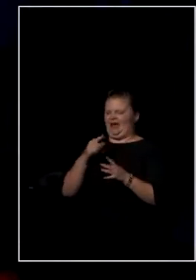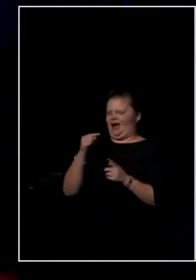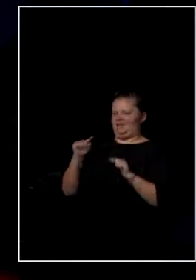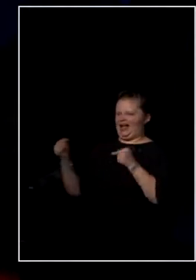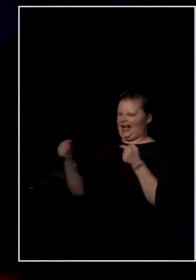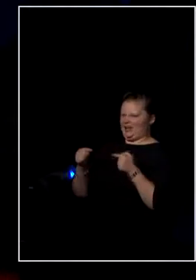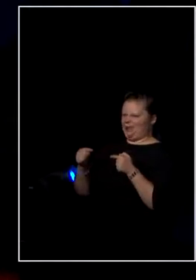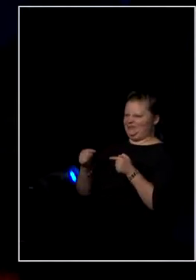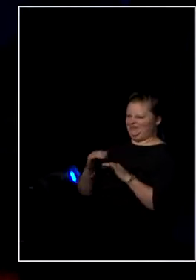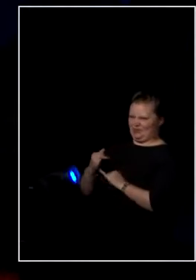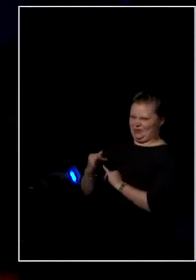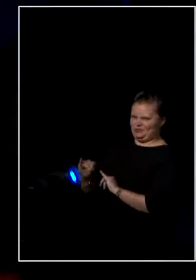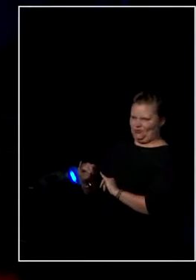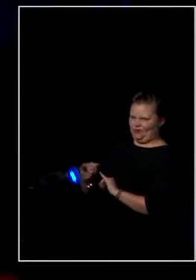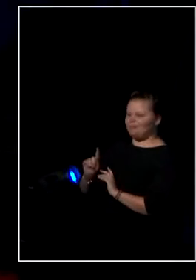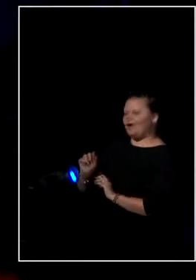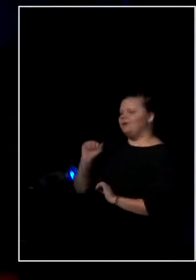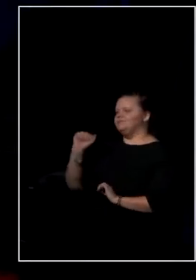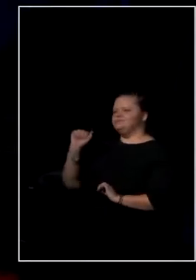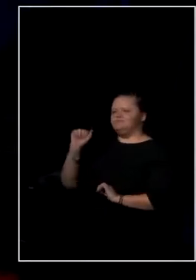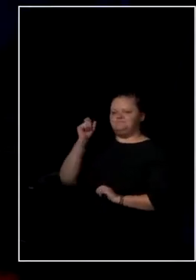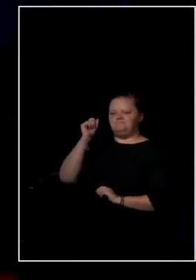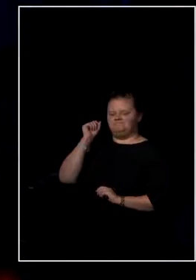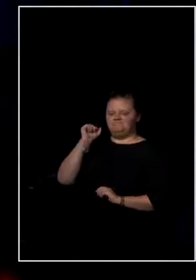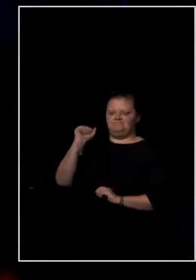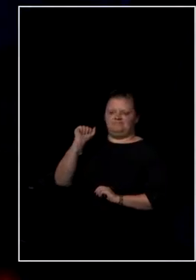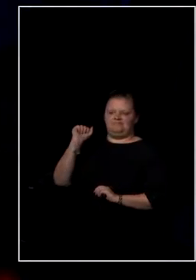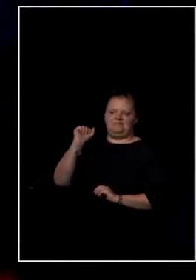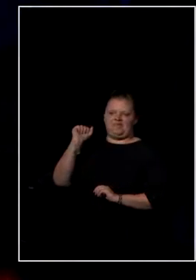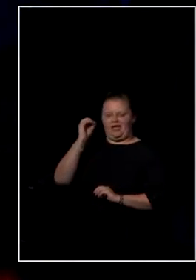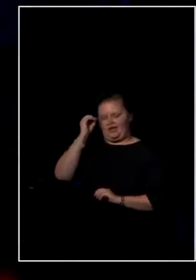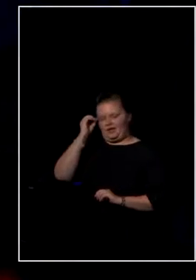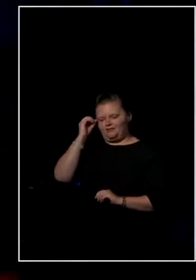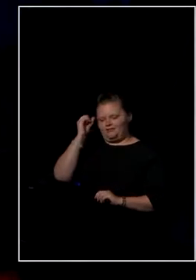but there is a perception there, and that is the barriers that exist.